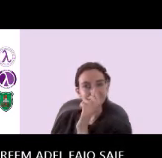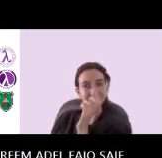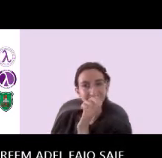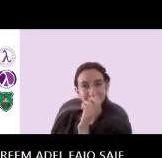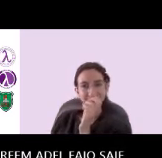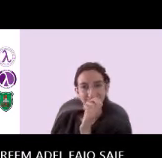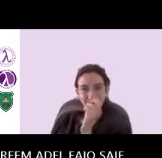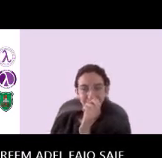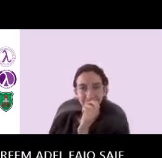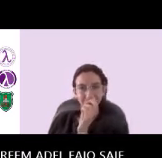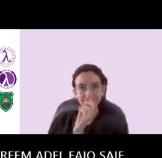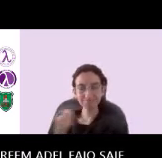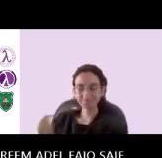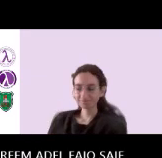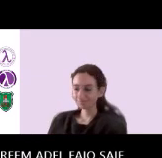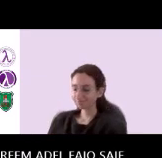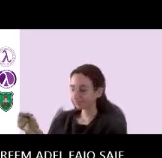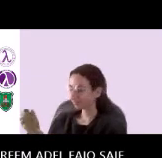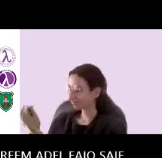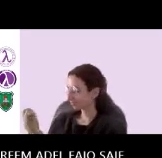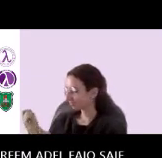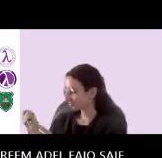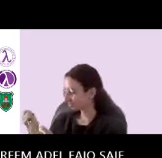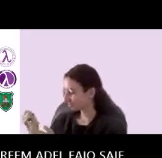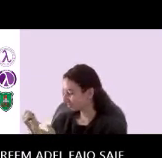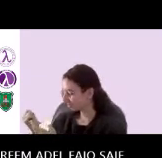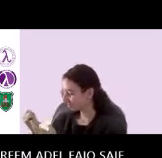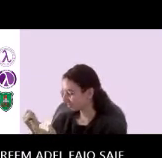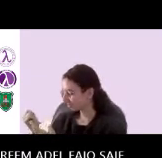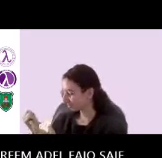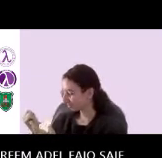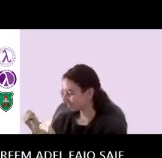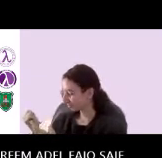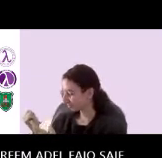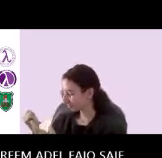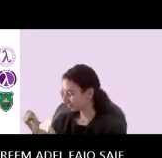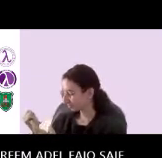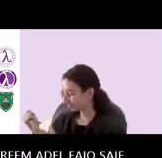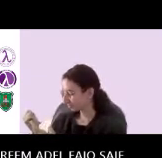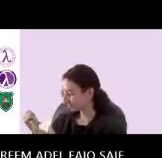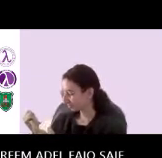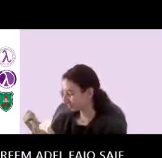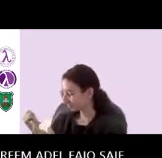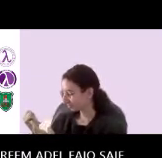light and as well as quantum science.